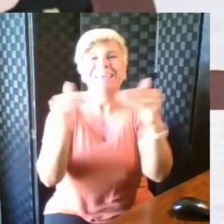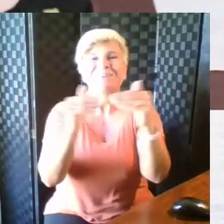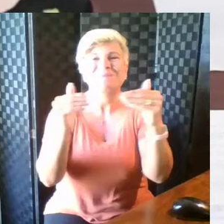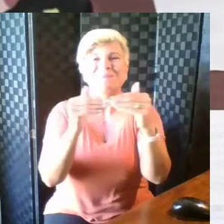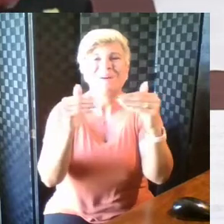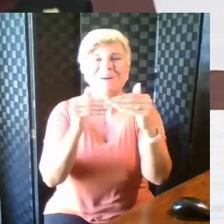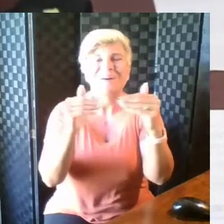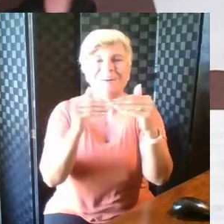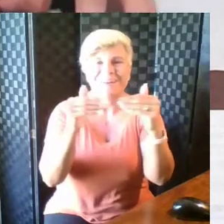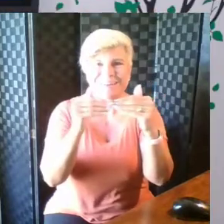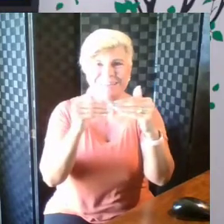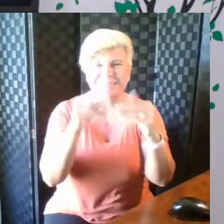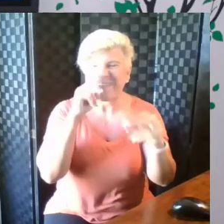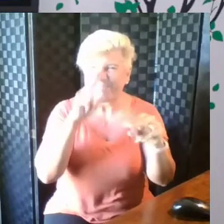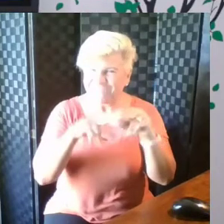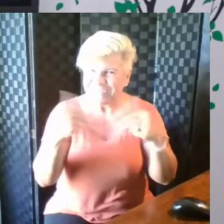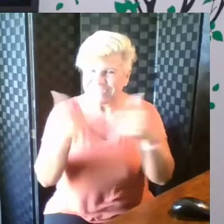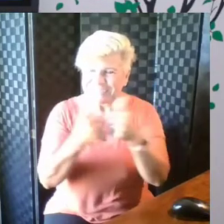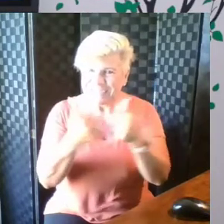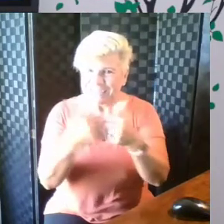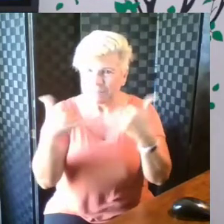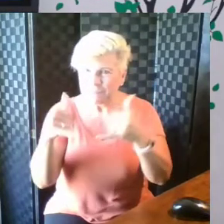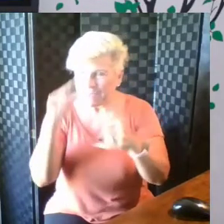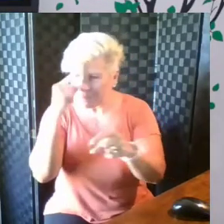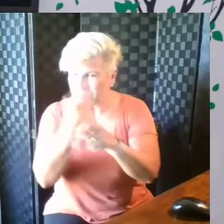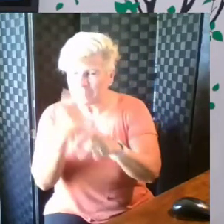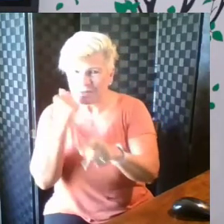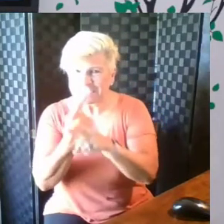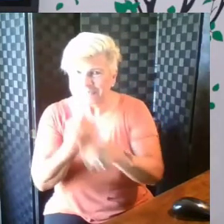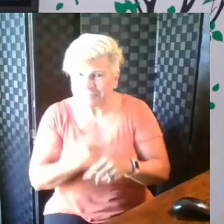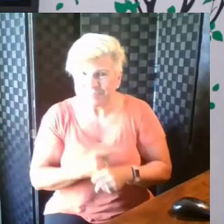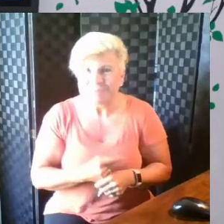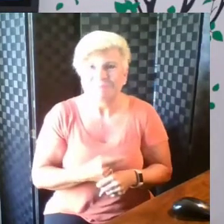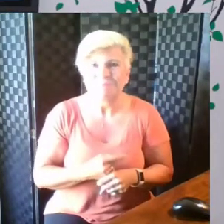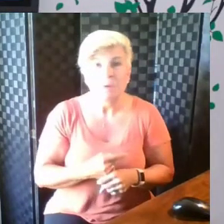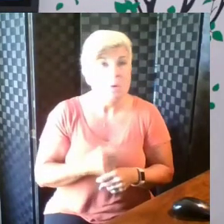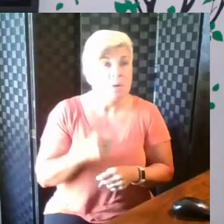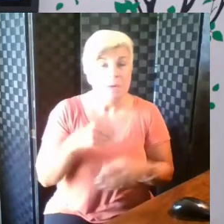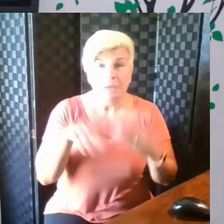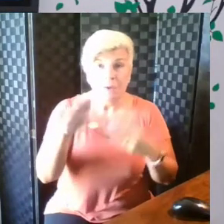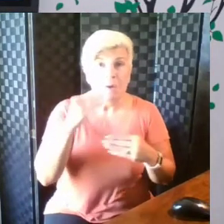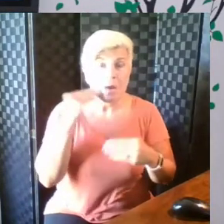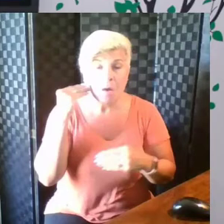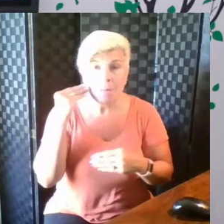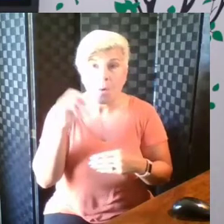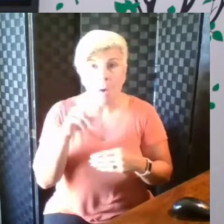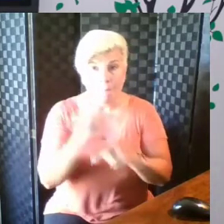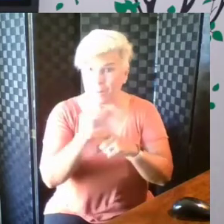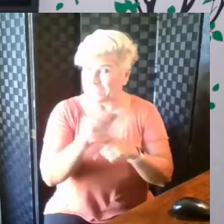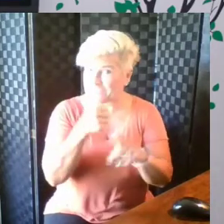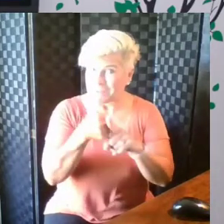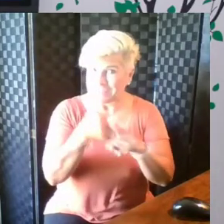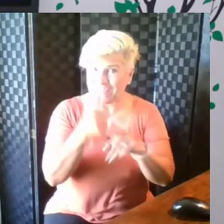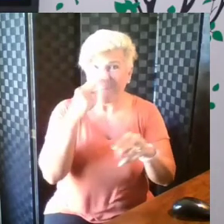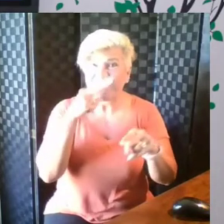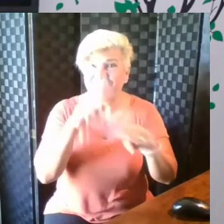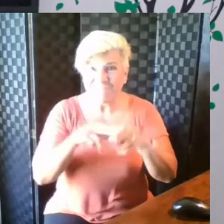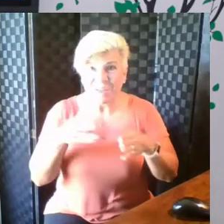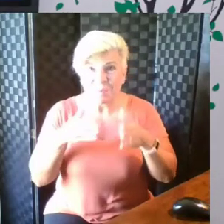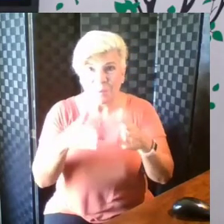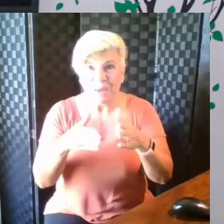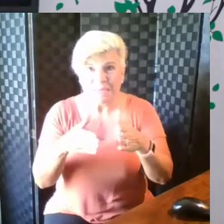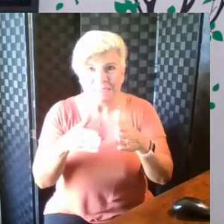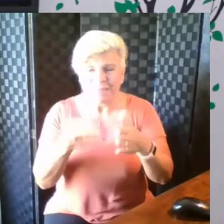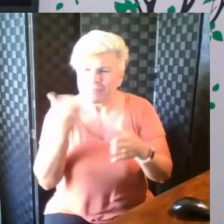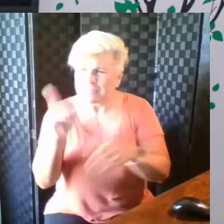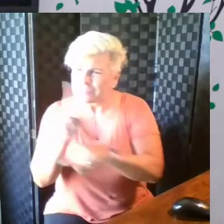set. So this is a fun game for you to do with a sibling or someone in your home, or you could even just practice by yourself, but it's a really fun way to take